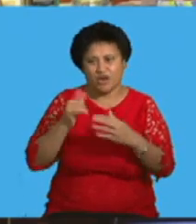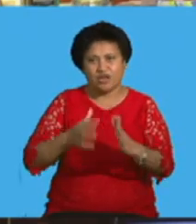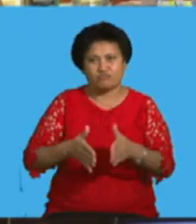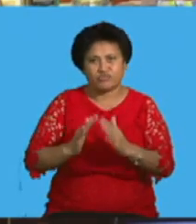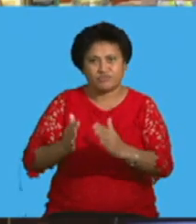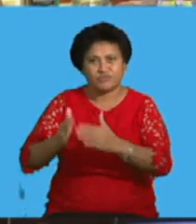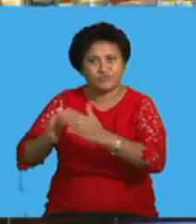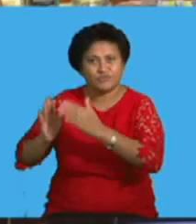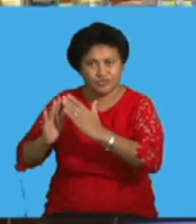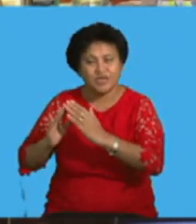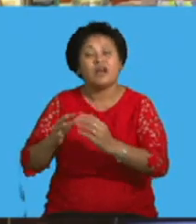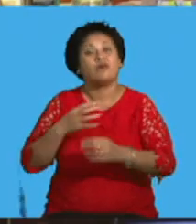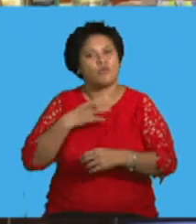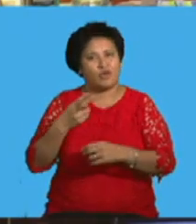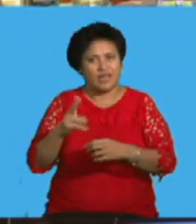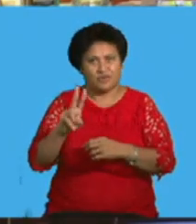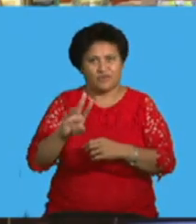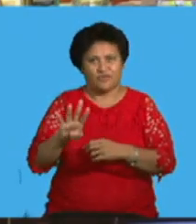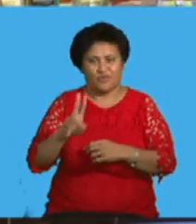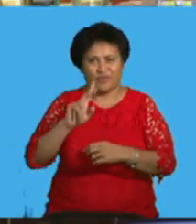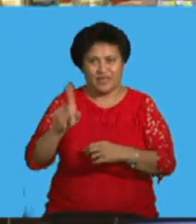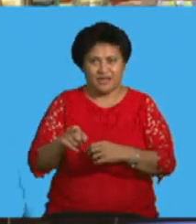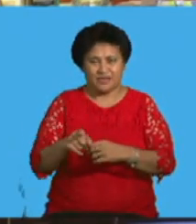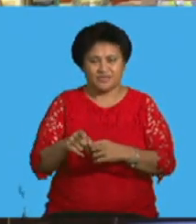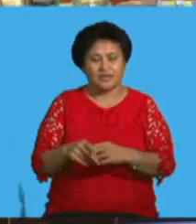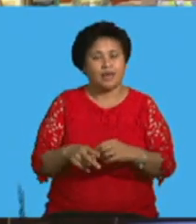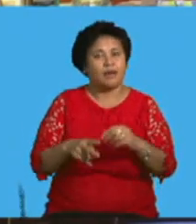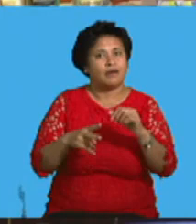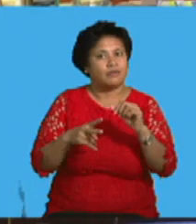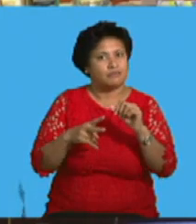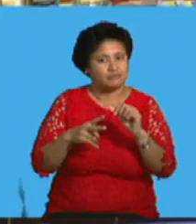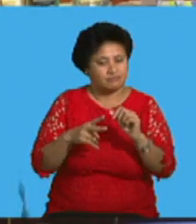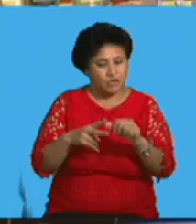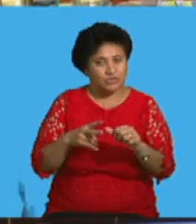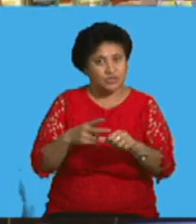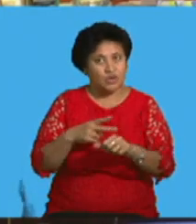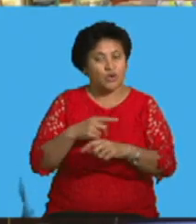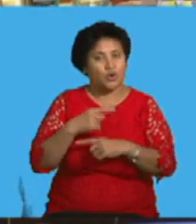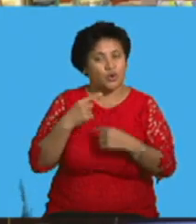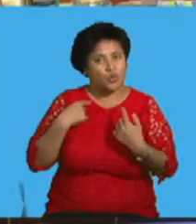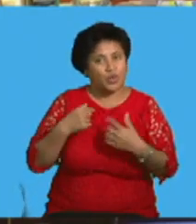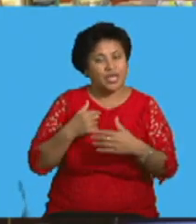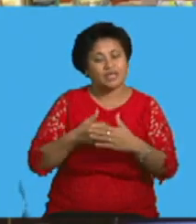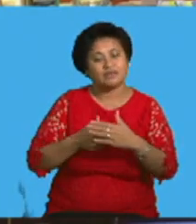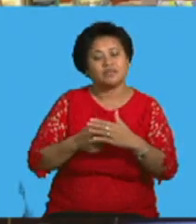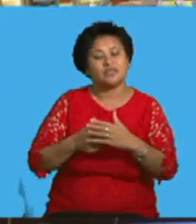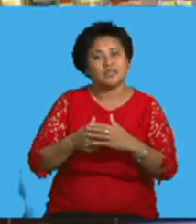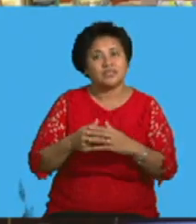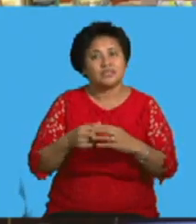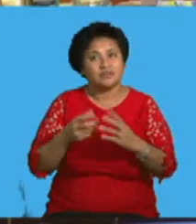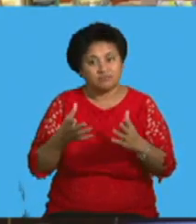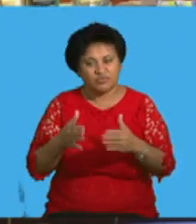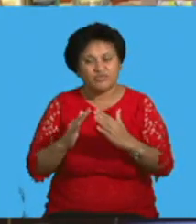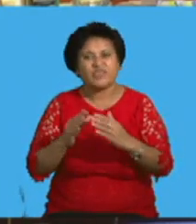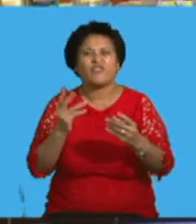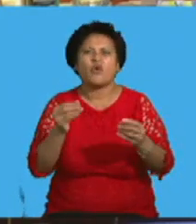government initiatives, we have been able to formalize a large number that were operating